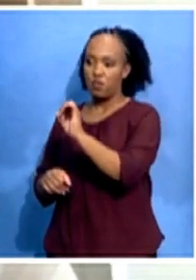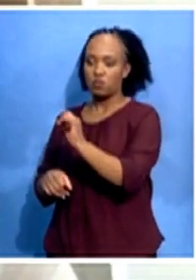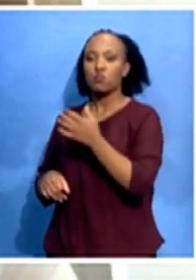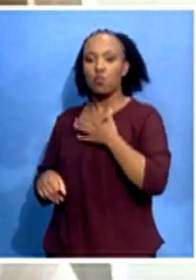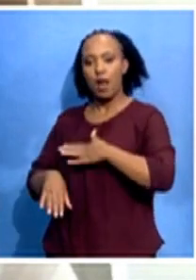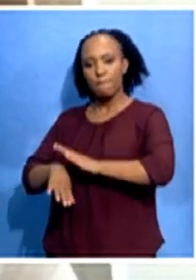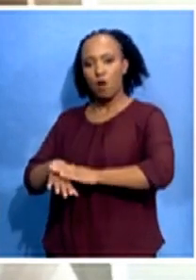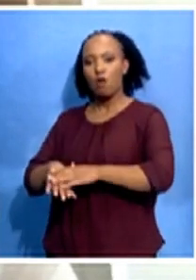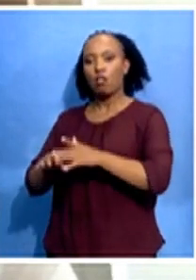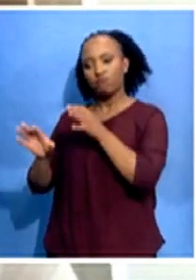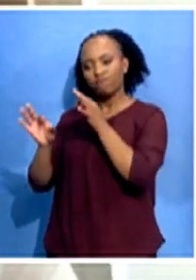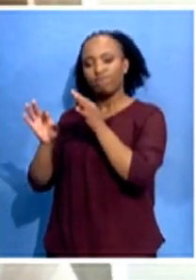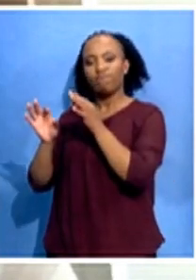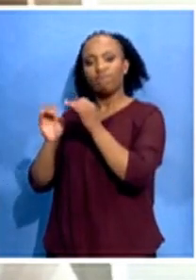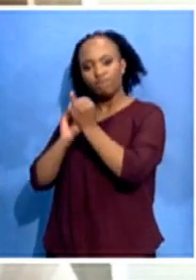this conversation.